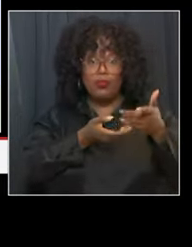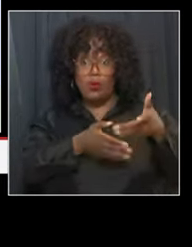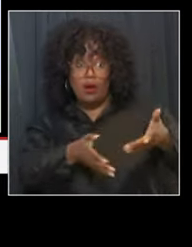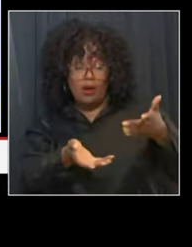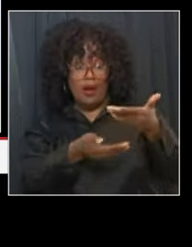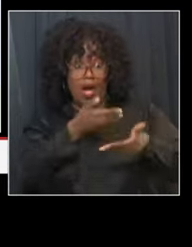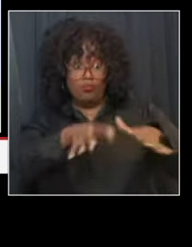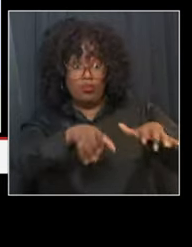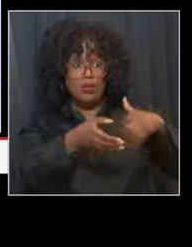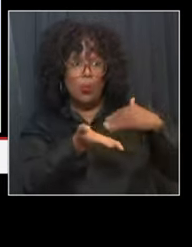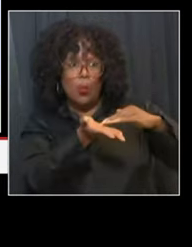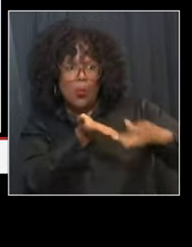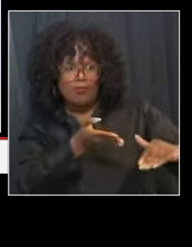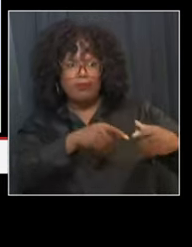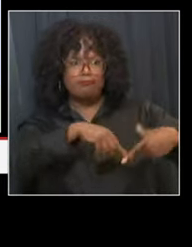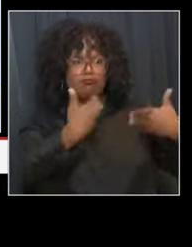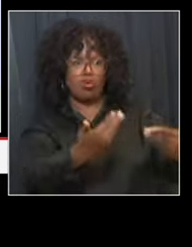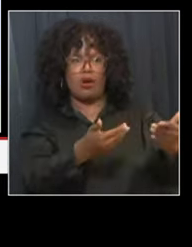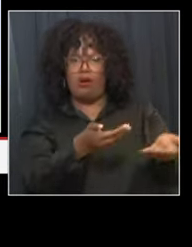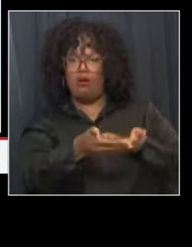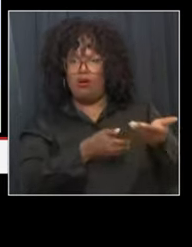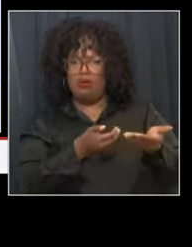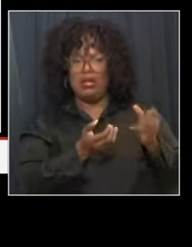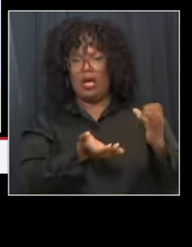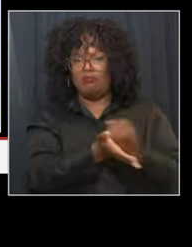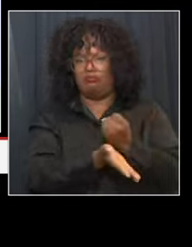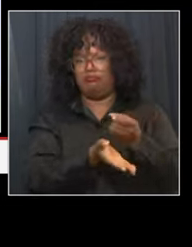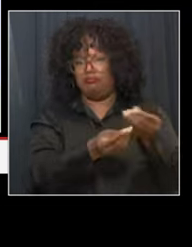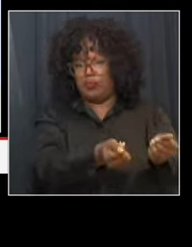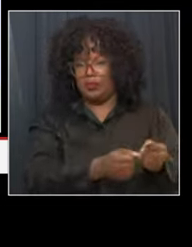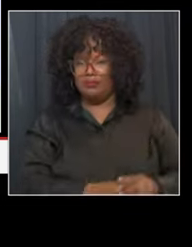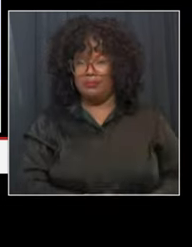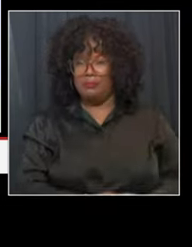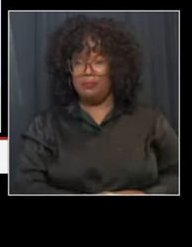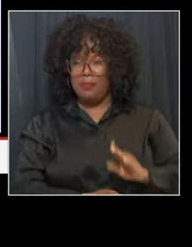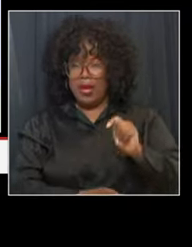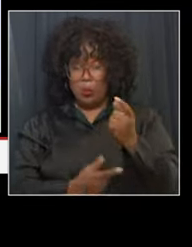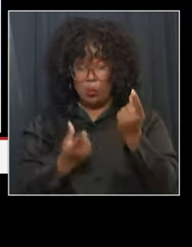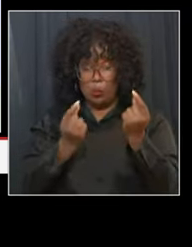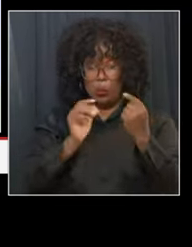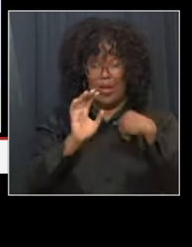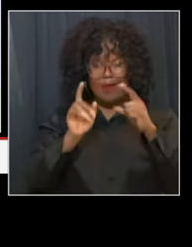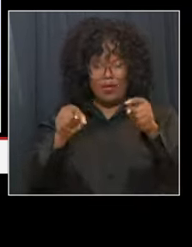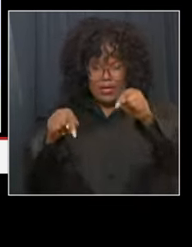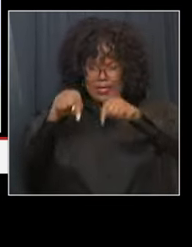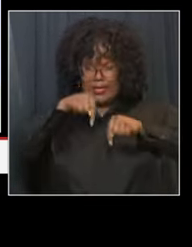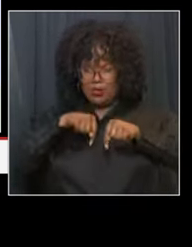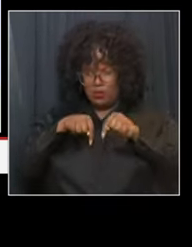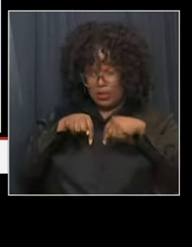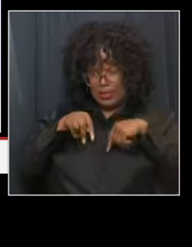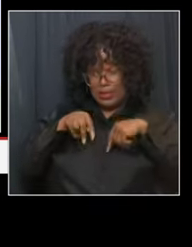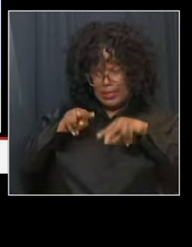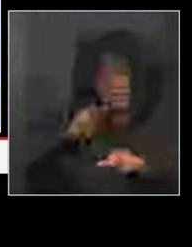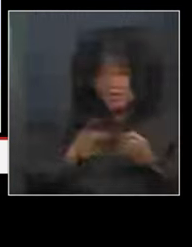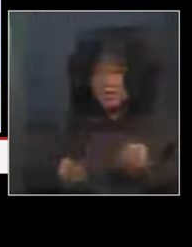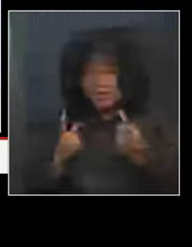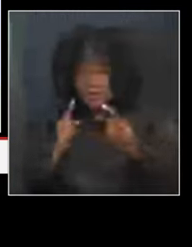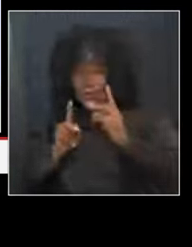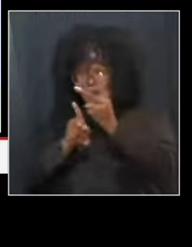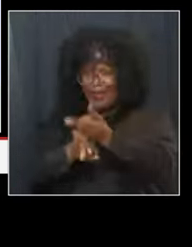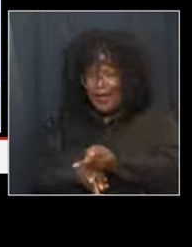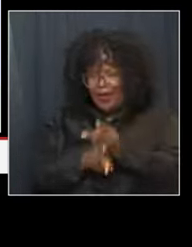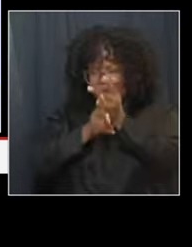it will stay in effect because we want to be very cautious about our spending, given the uncertainty of the broader fiscal environment. And for social